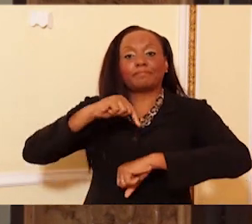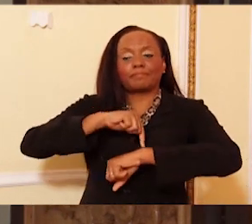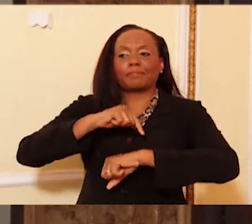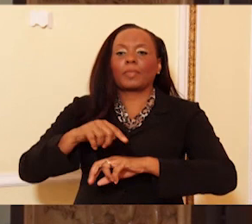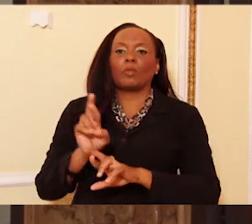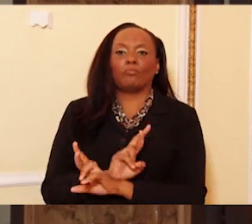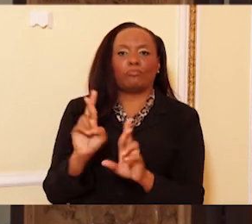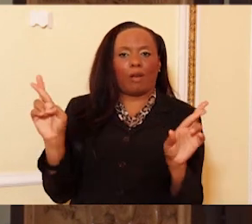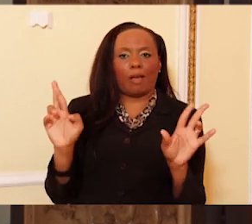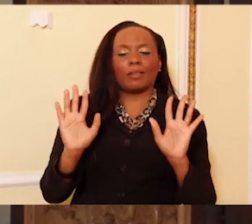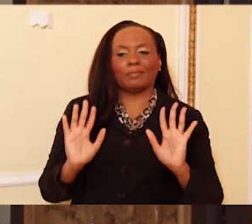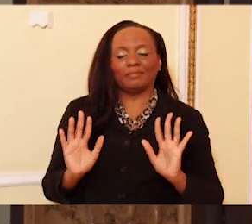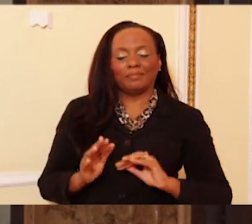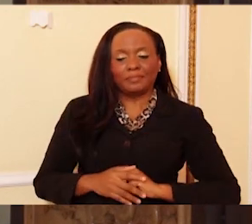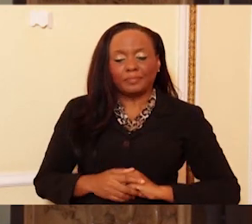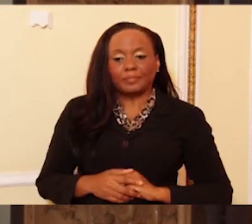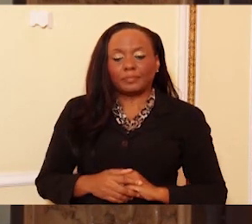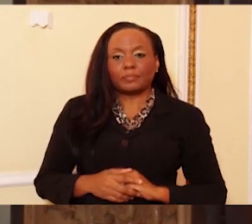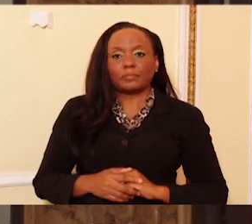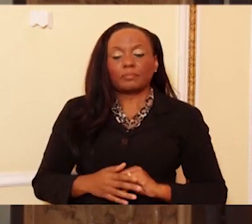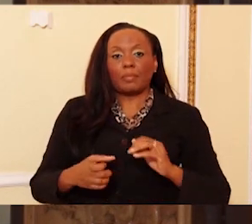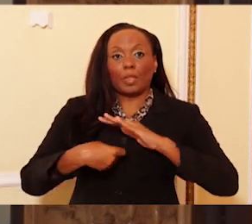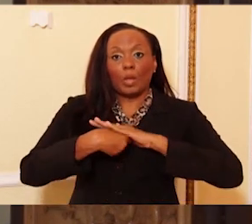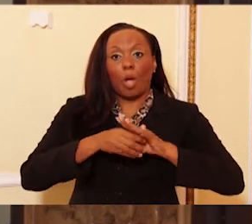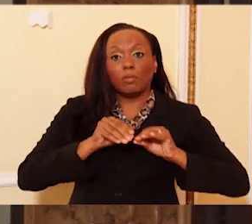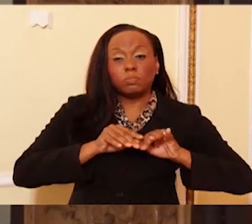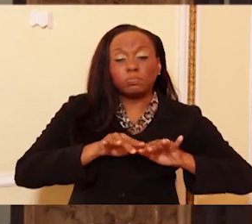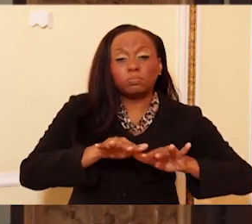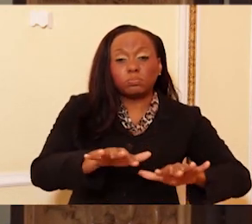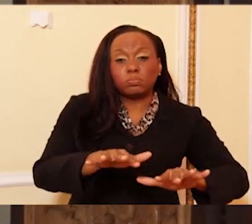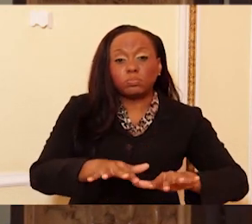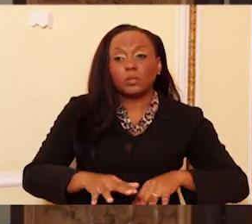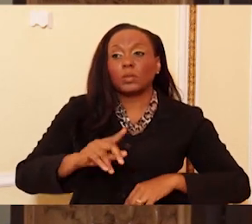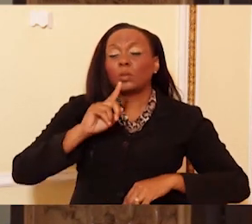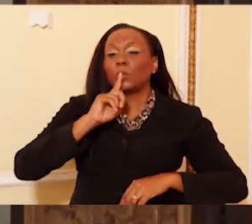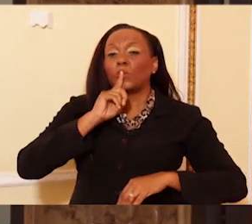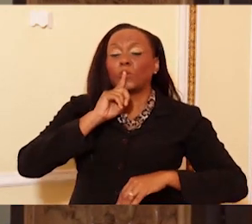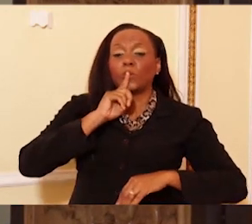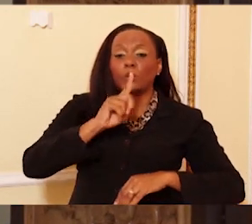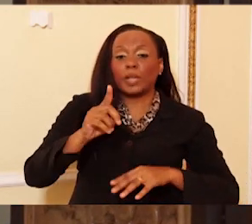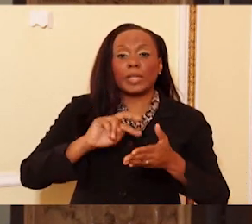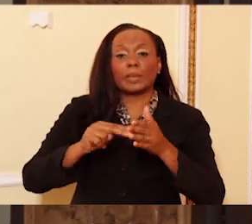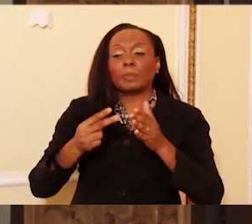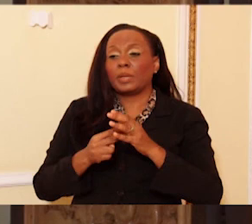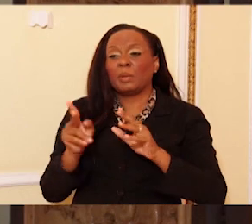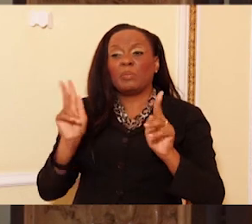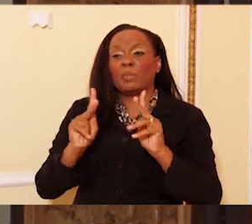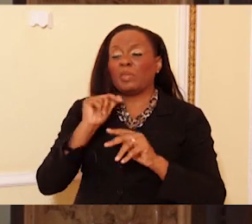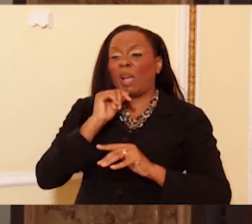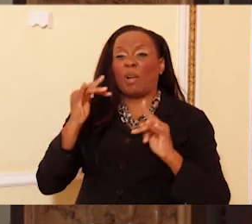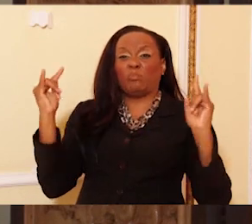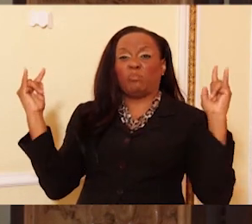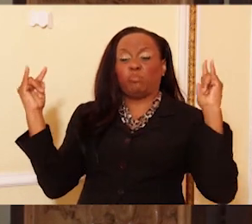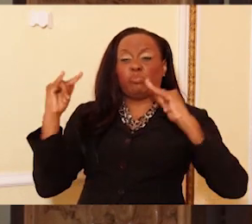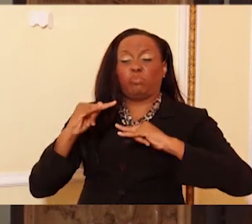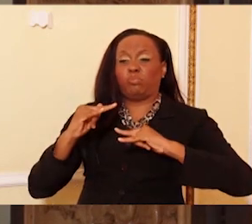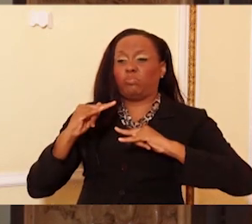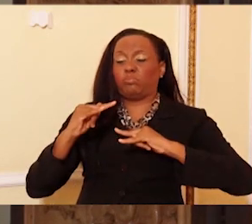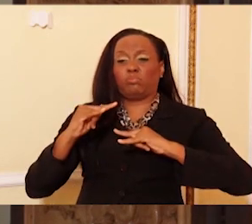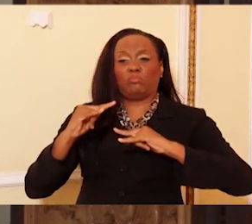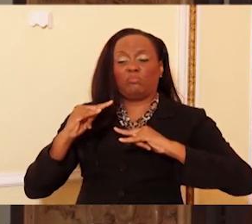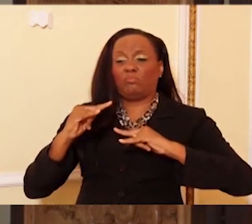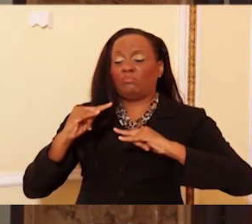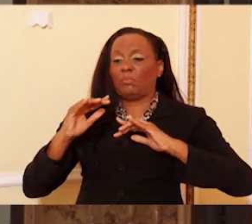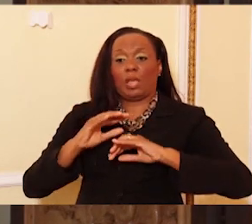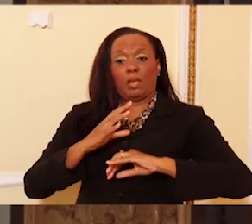now come. The COVID-19 pandemic has closed our borders and closed our businesses and has left